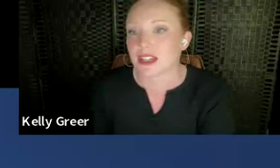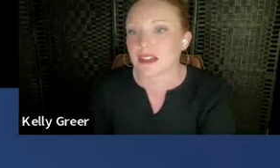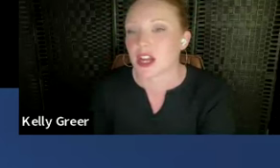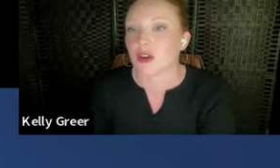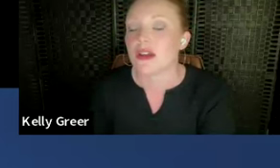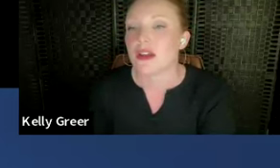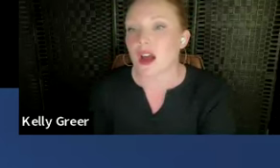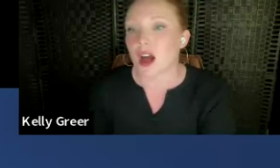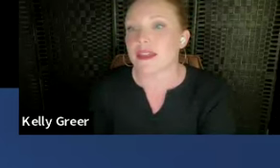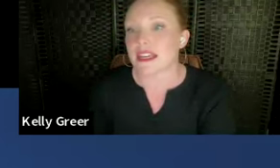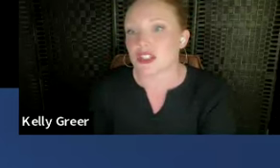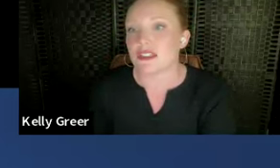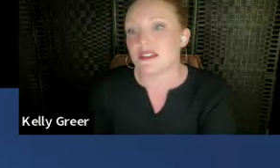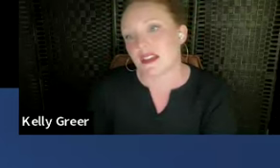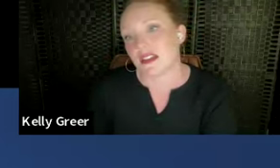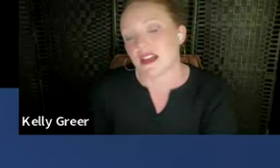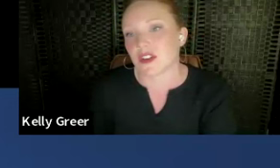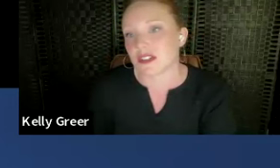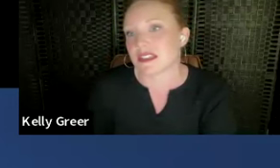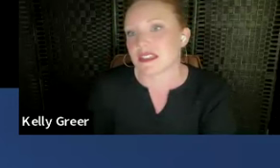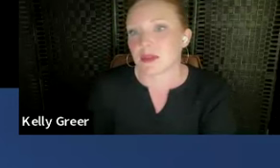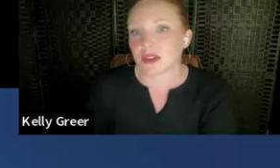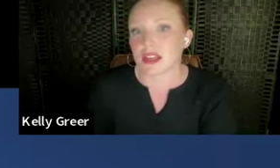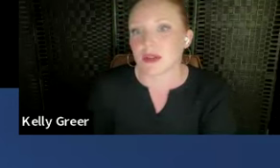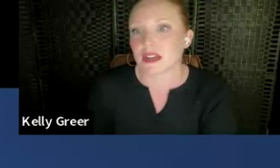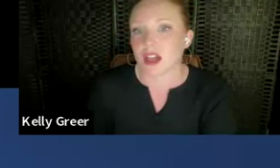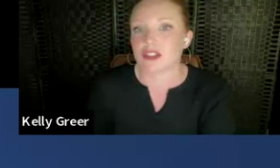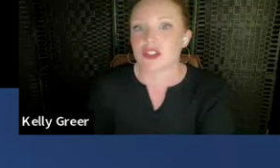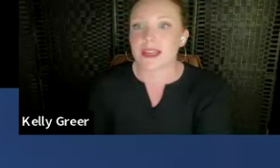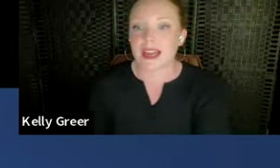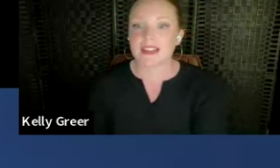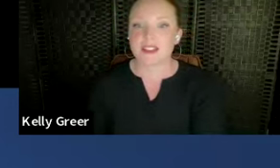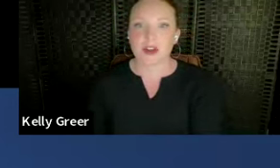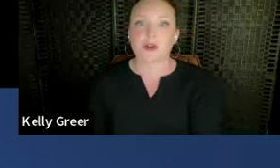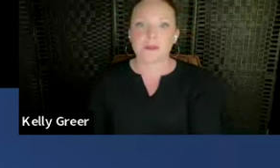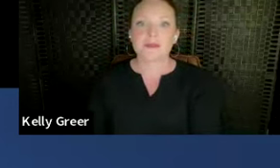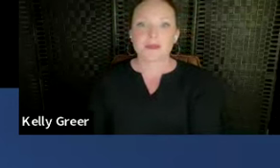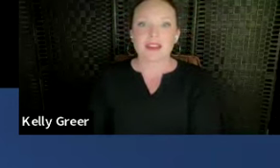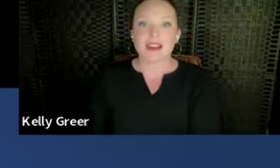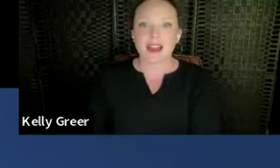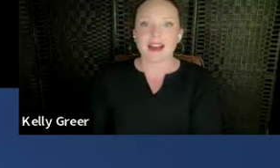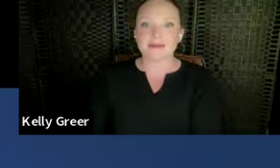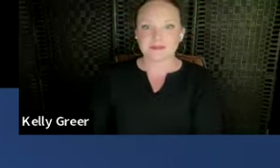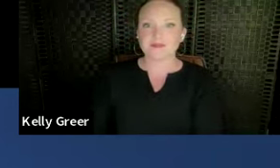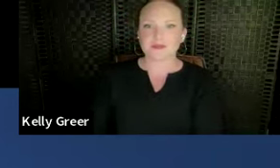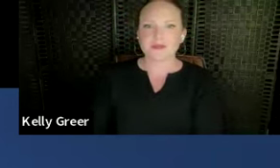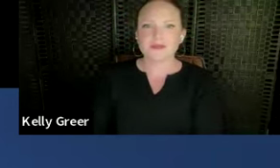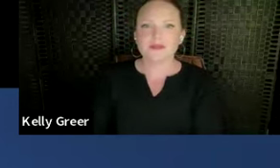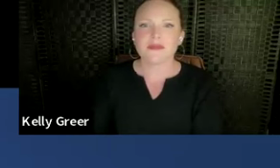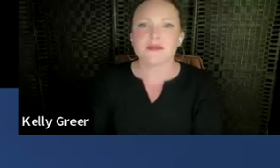learn about the different, you know, accommodations and as far as accessibility, what technology we had. So, yeah.